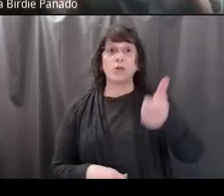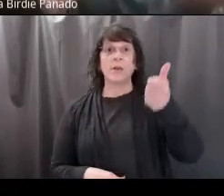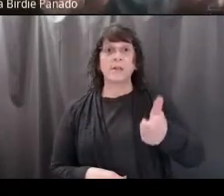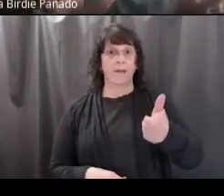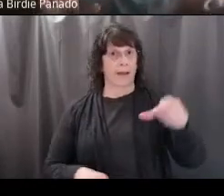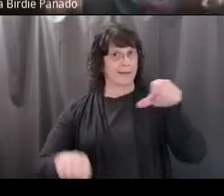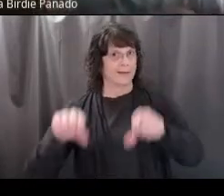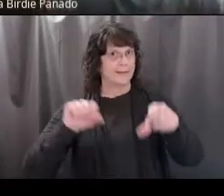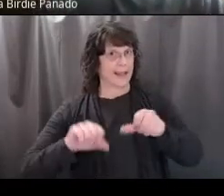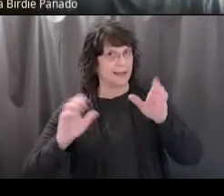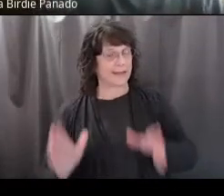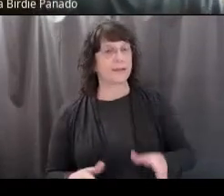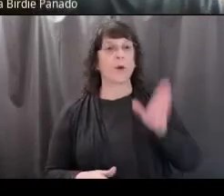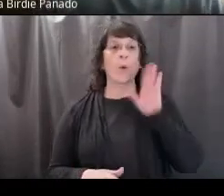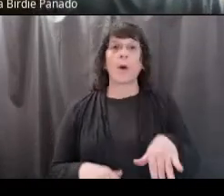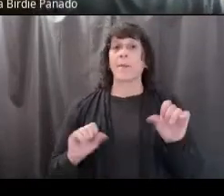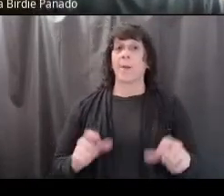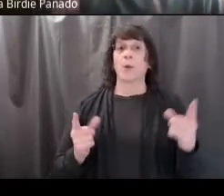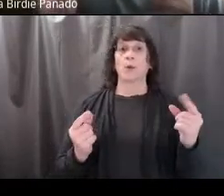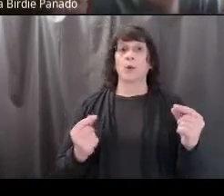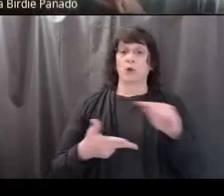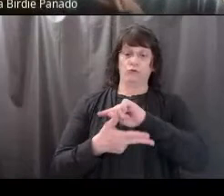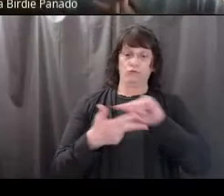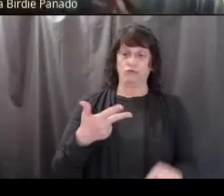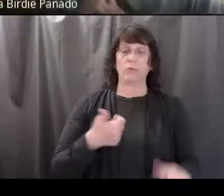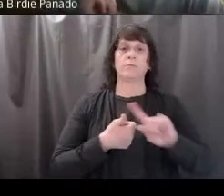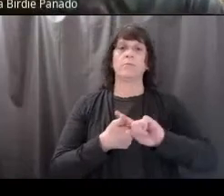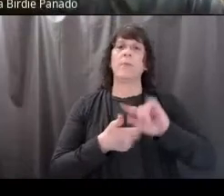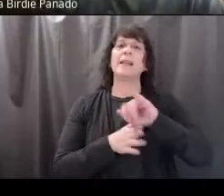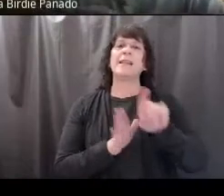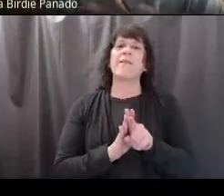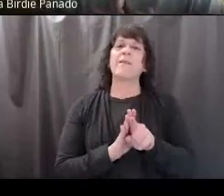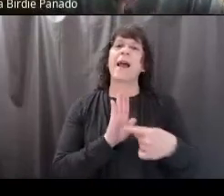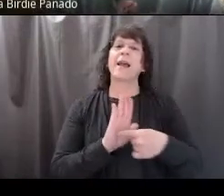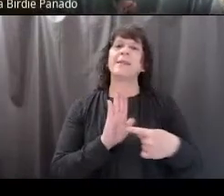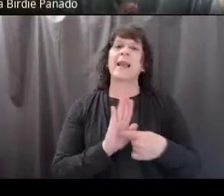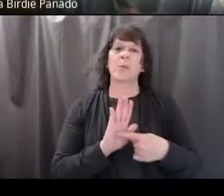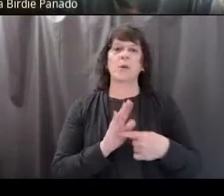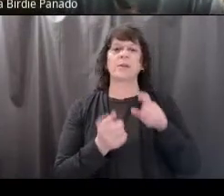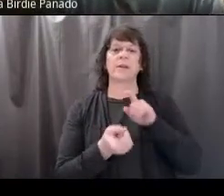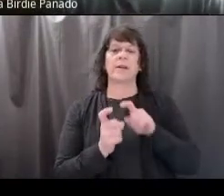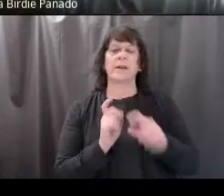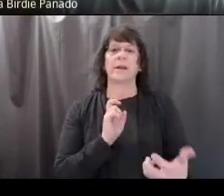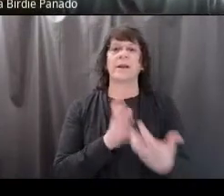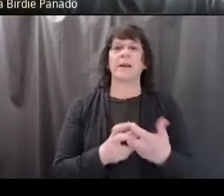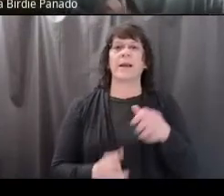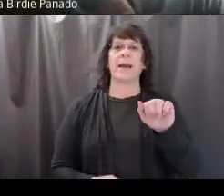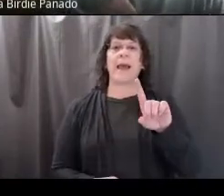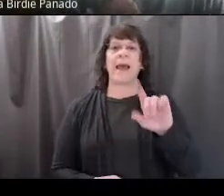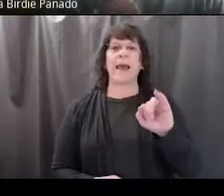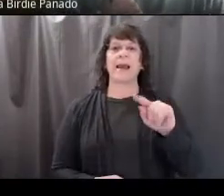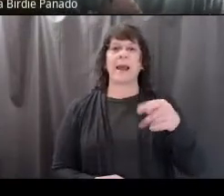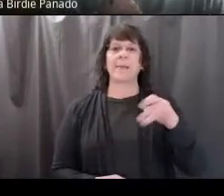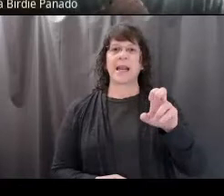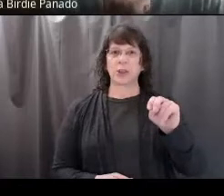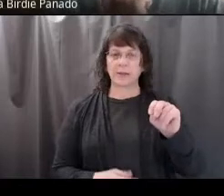the scientist, will be able to identify some examples of adaptations, learn the